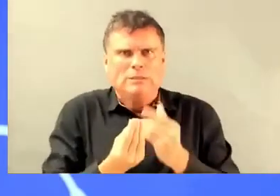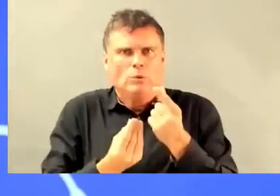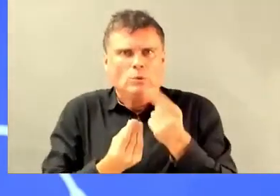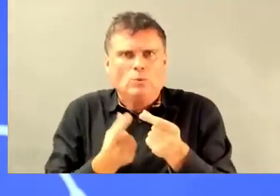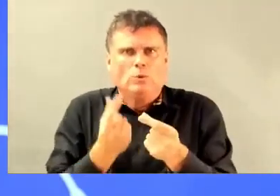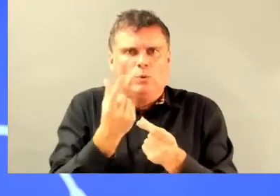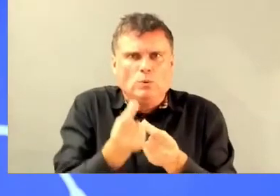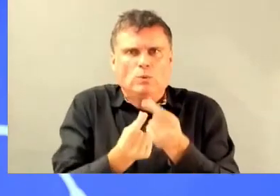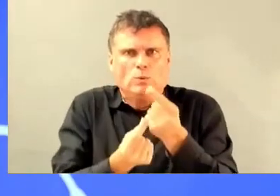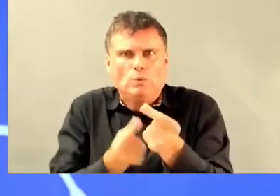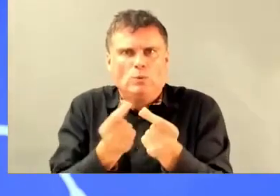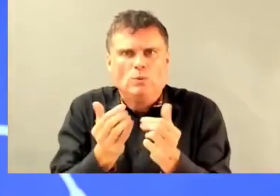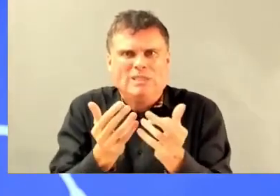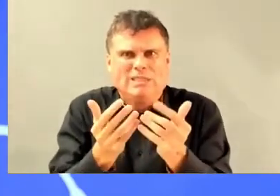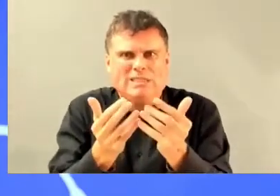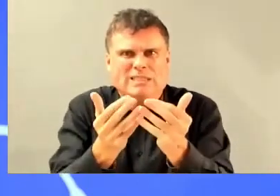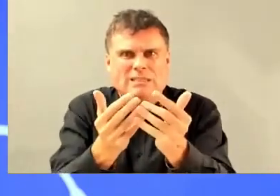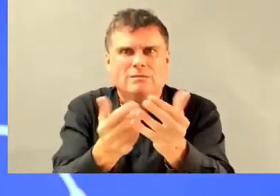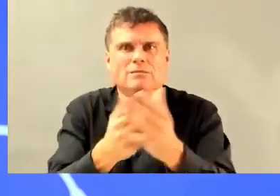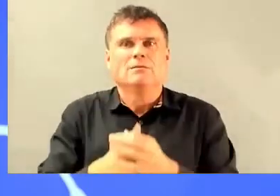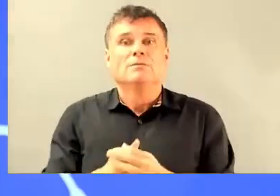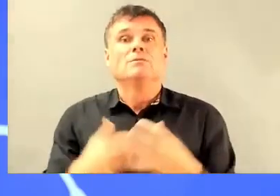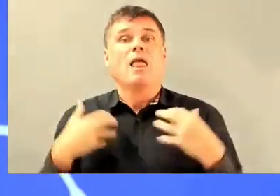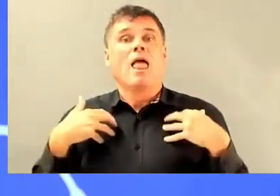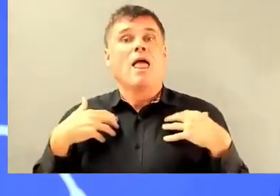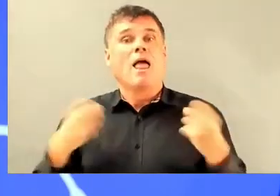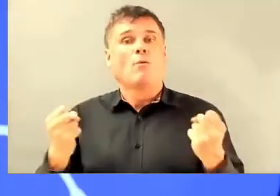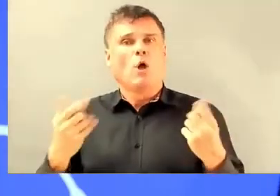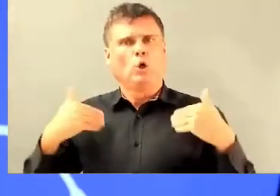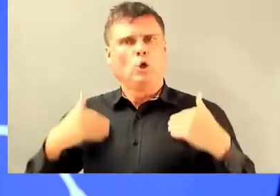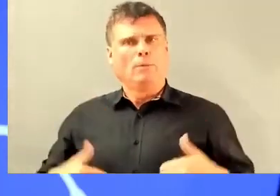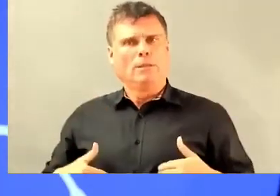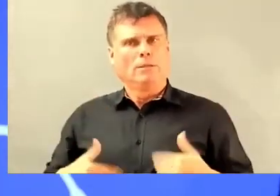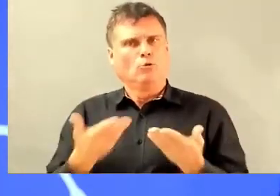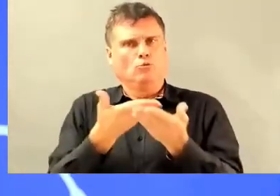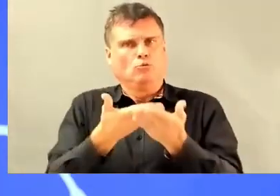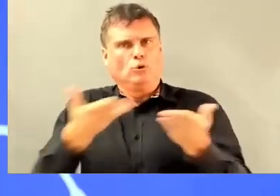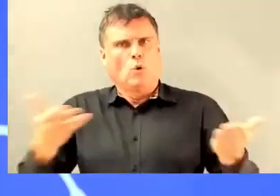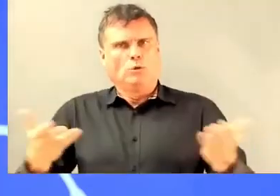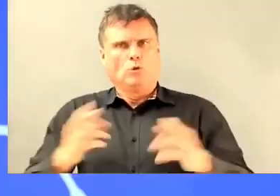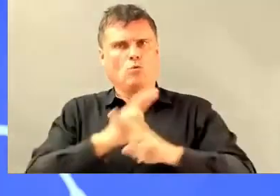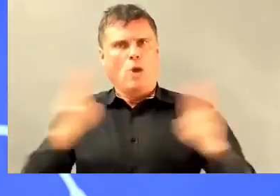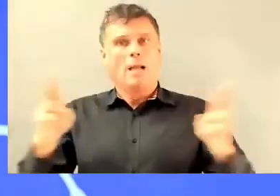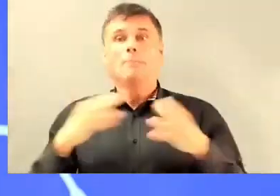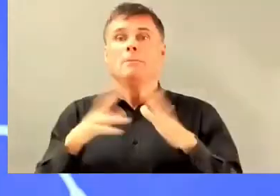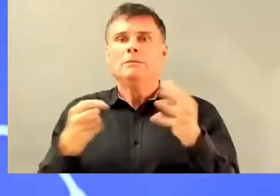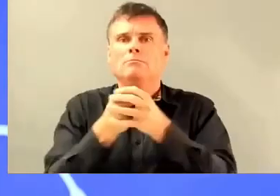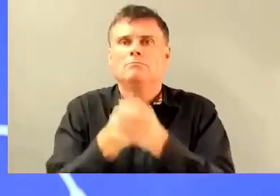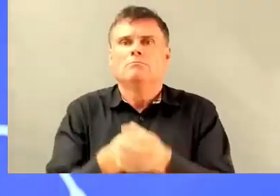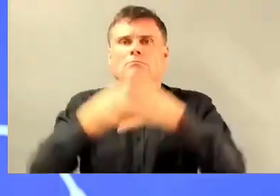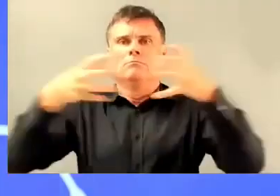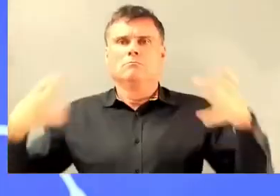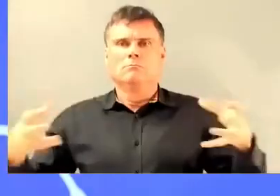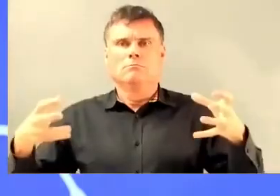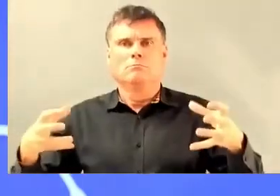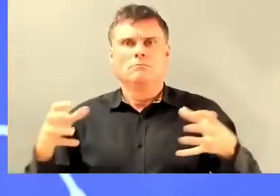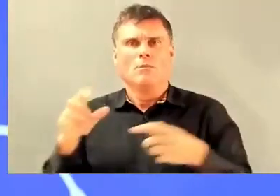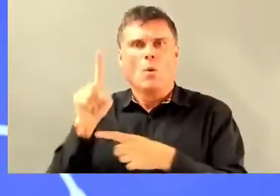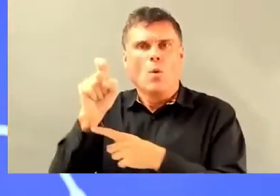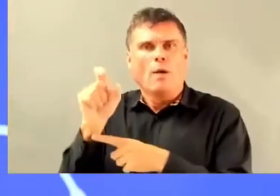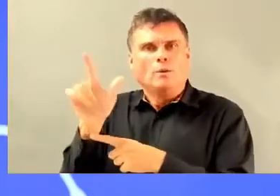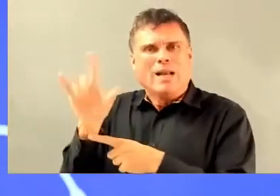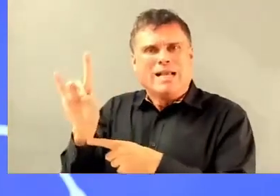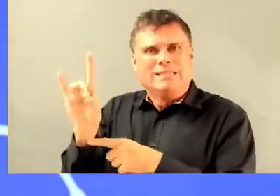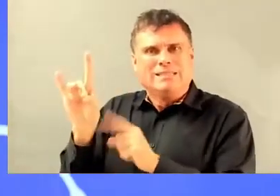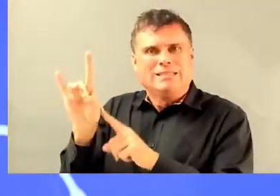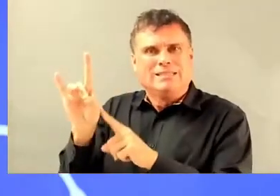Plan that included 128 new seats at the University of British Columbia. Later in that month,